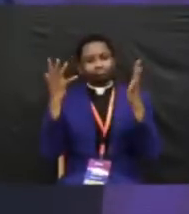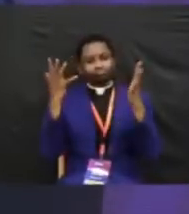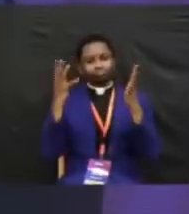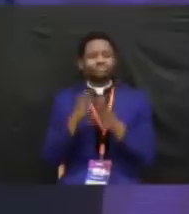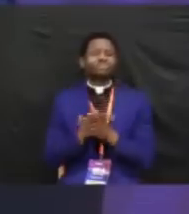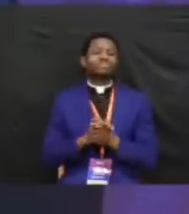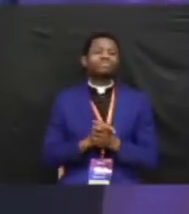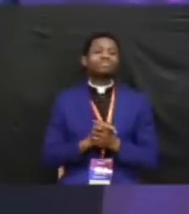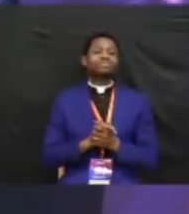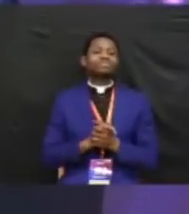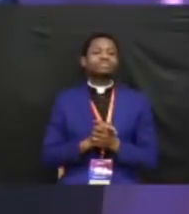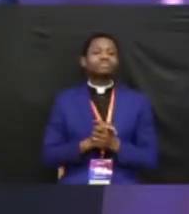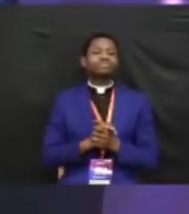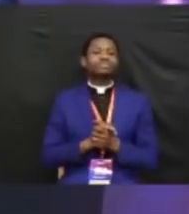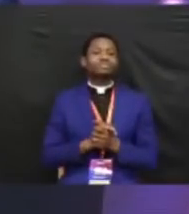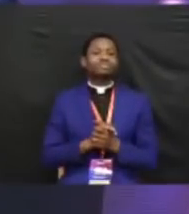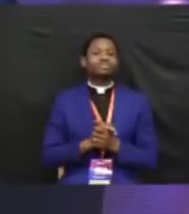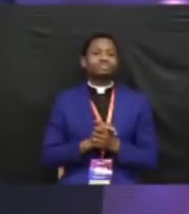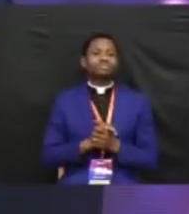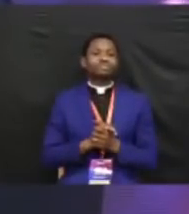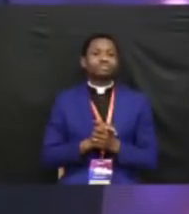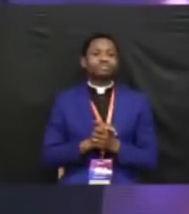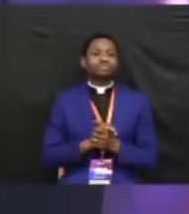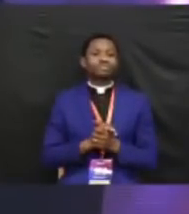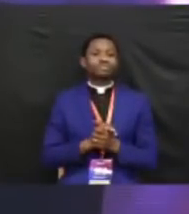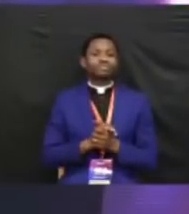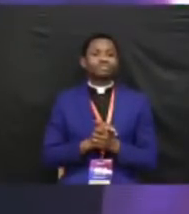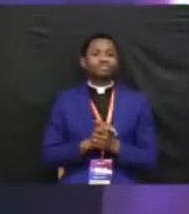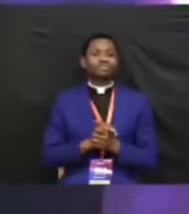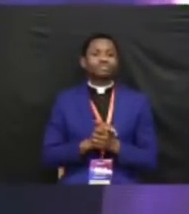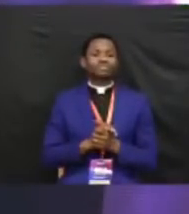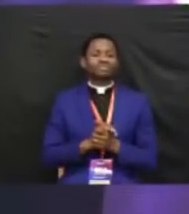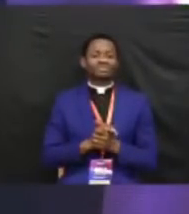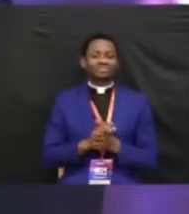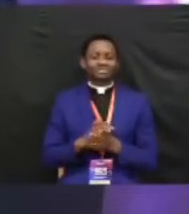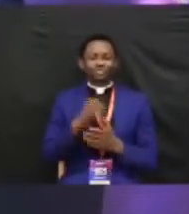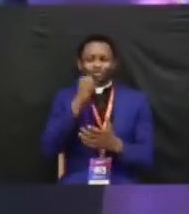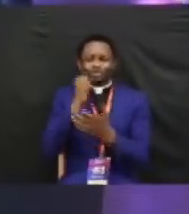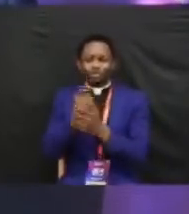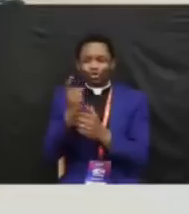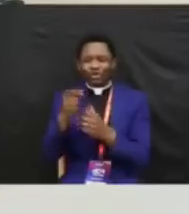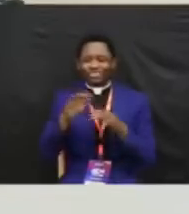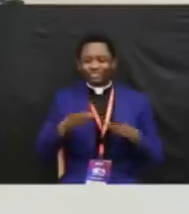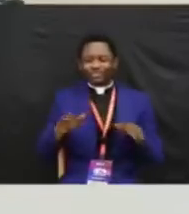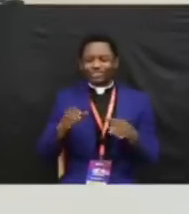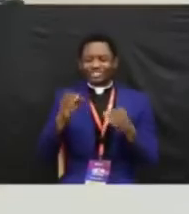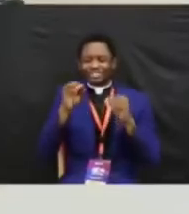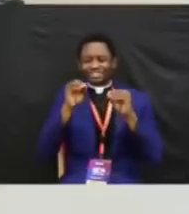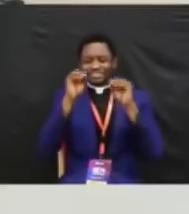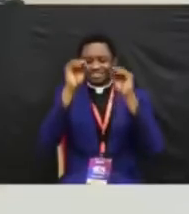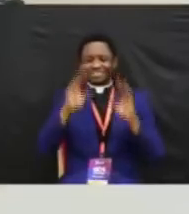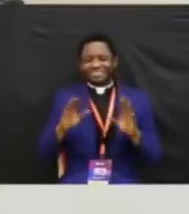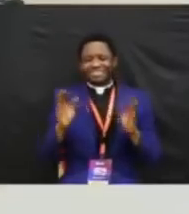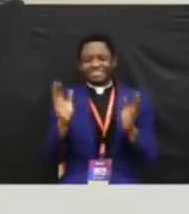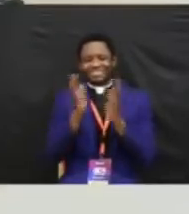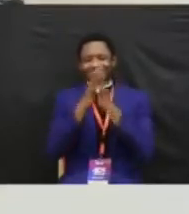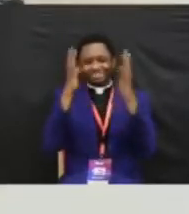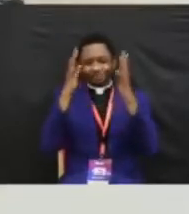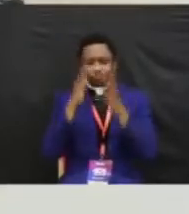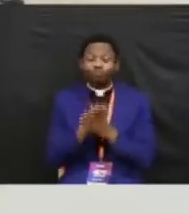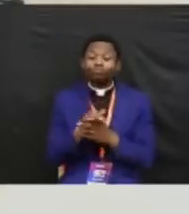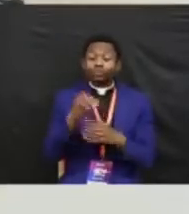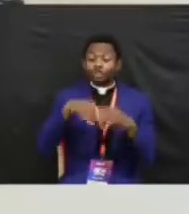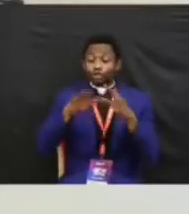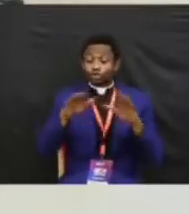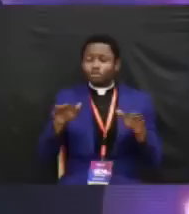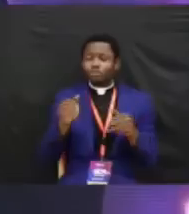The I'm sure one children's teacher is clapping. Yeah. The ministry during the